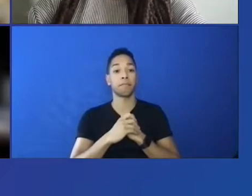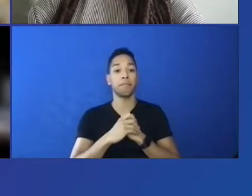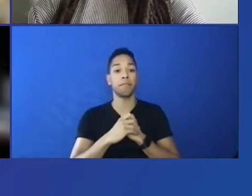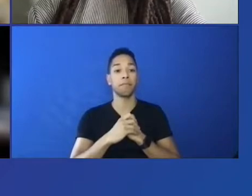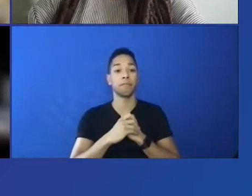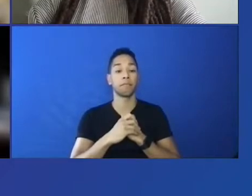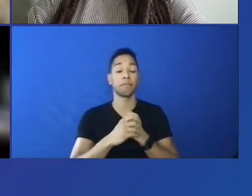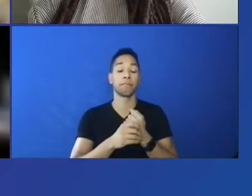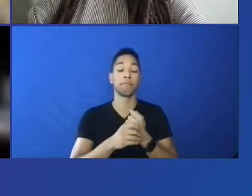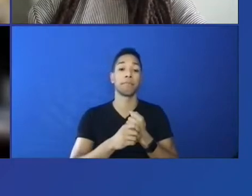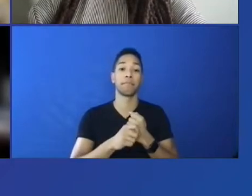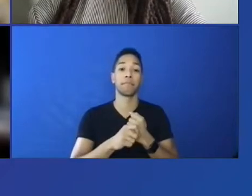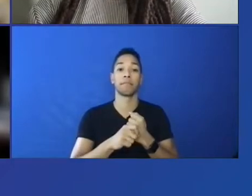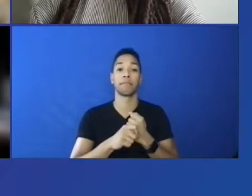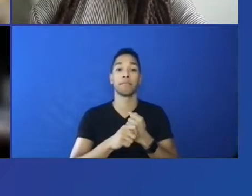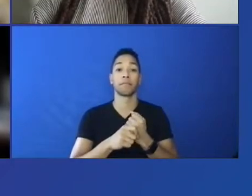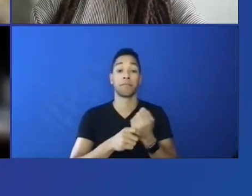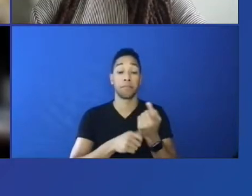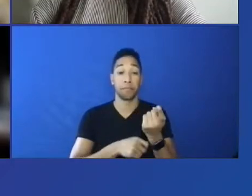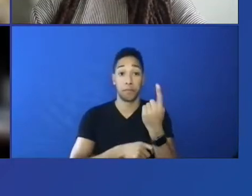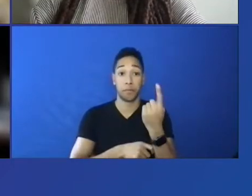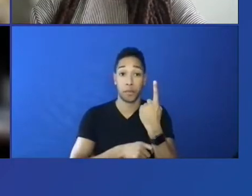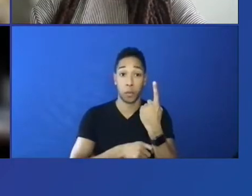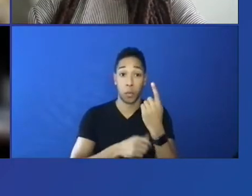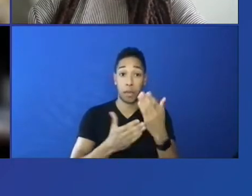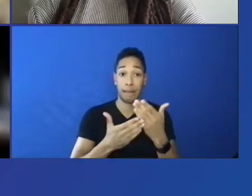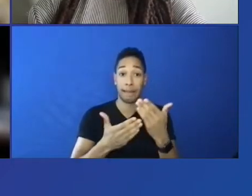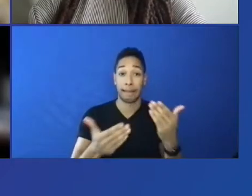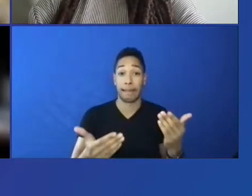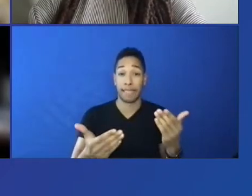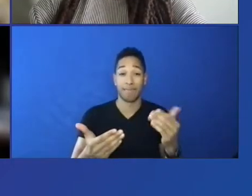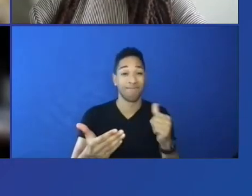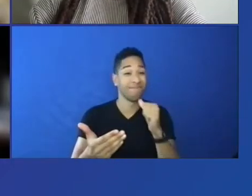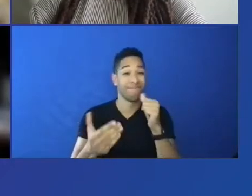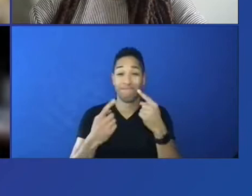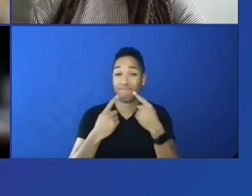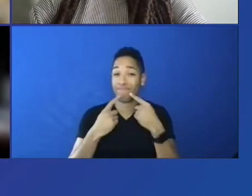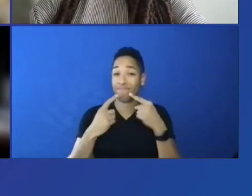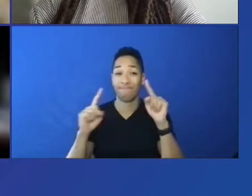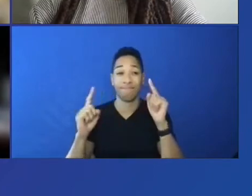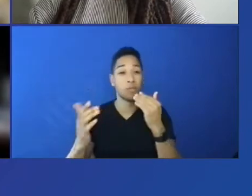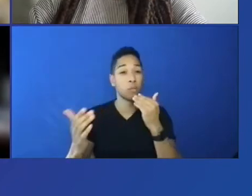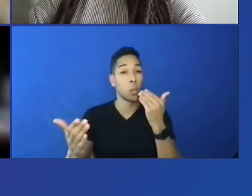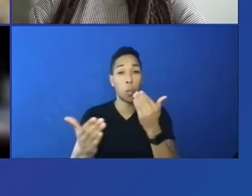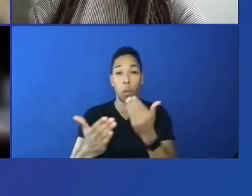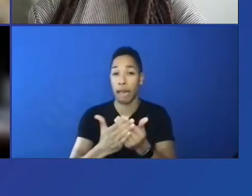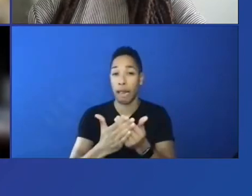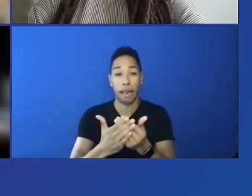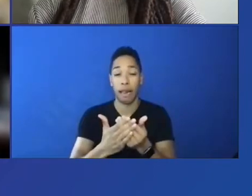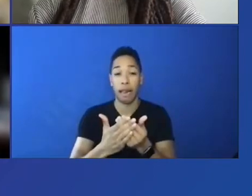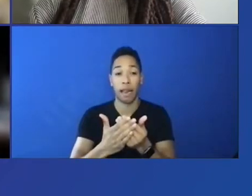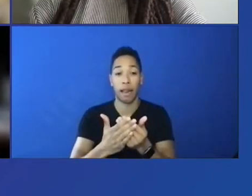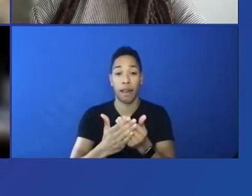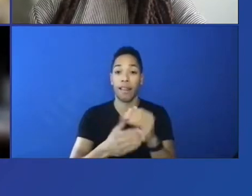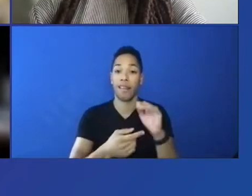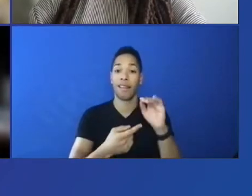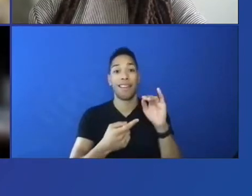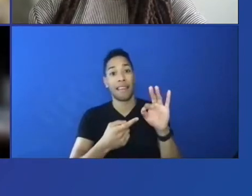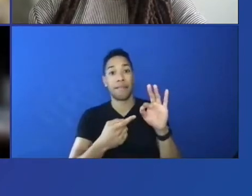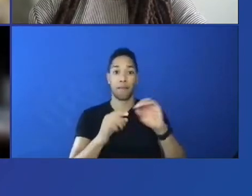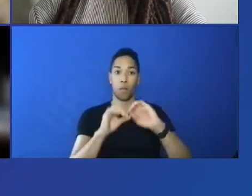one piece that did not actually work well, or if organizations